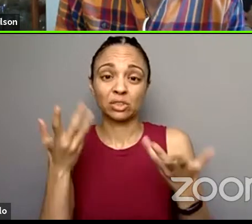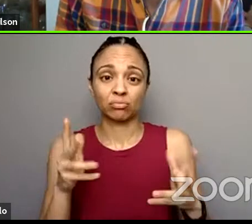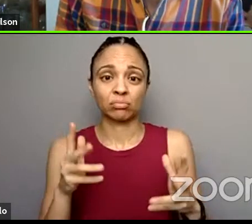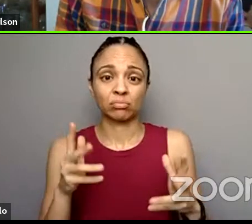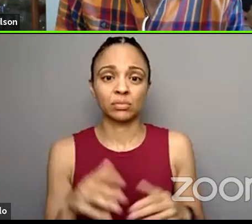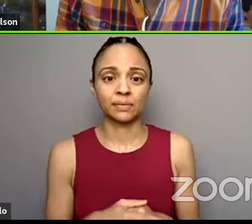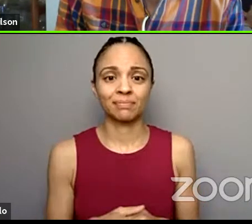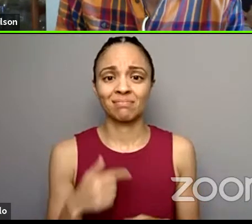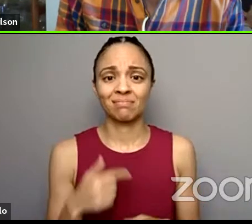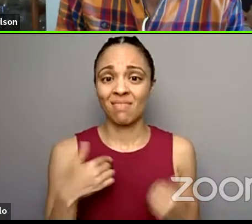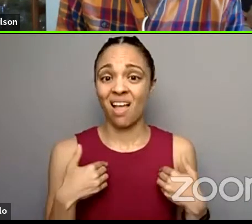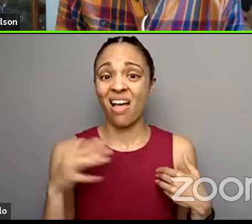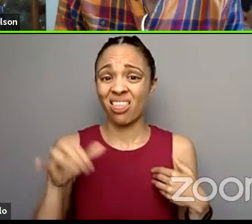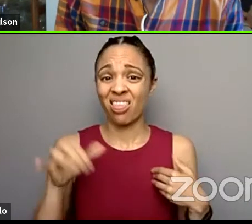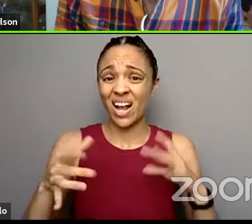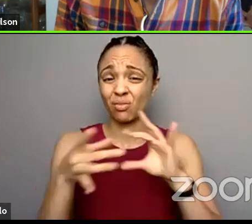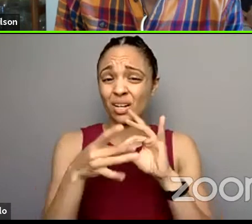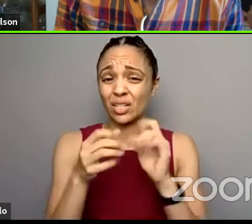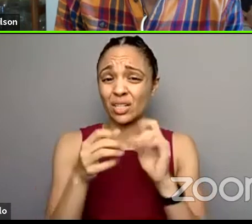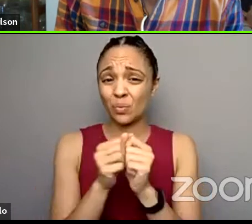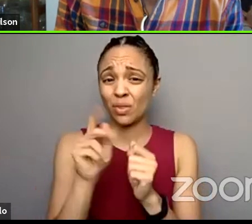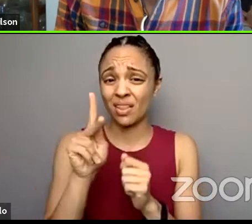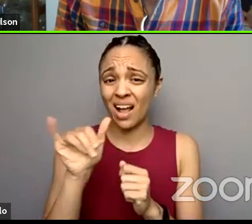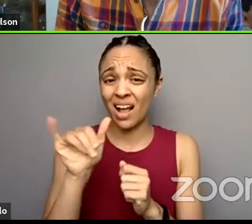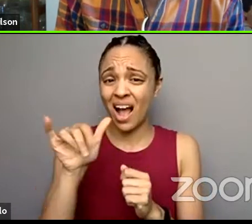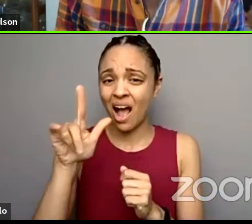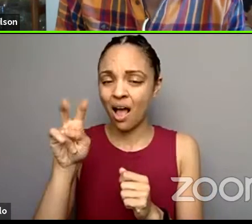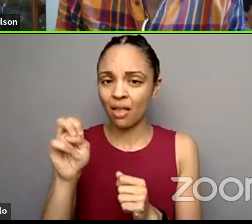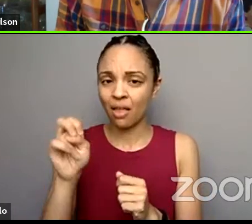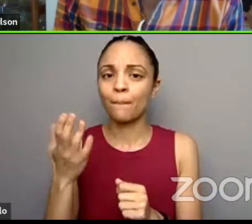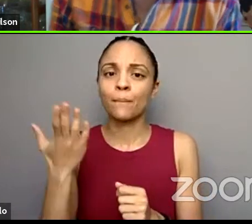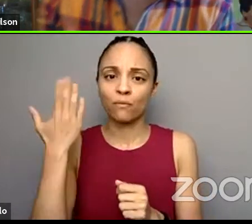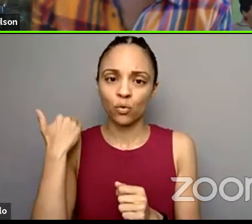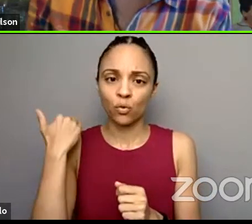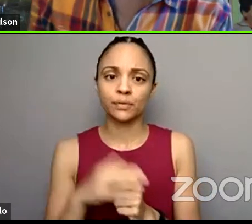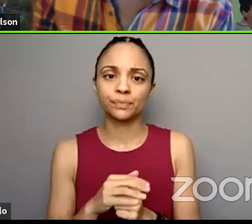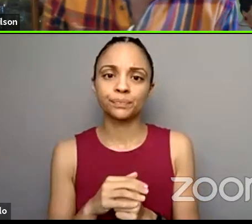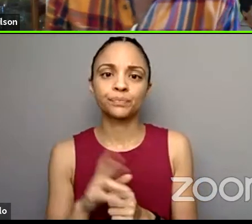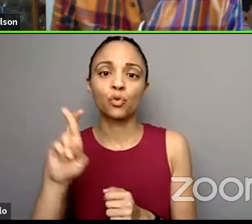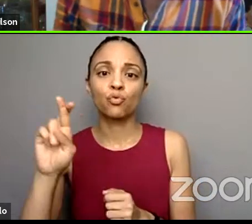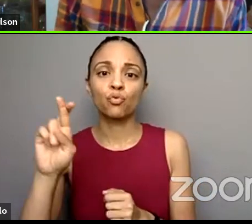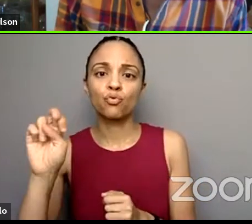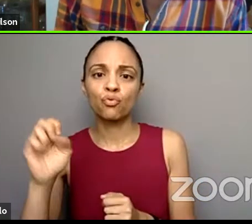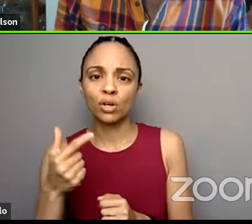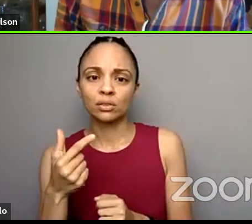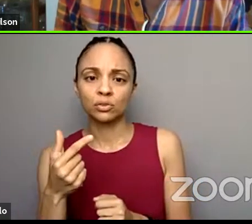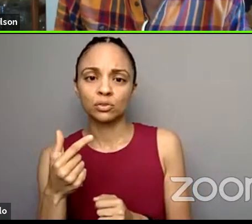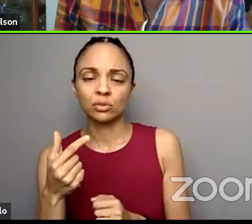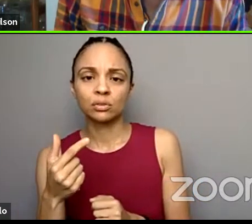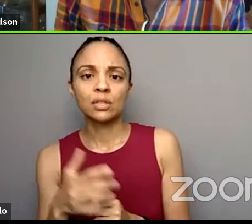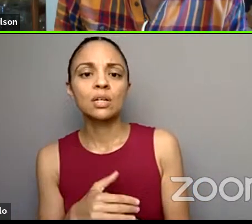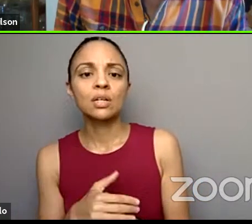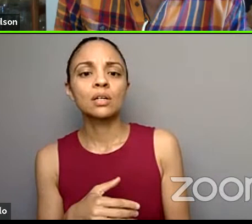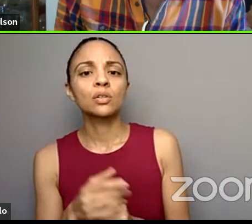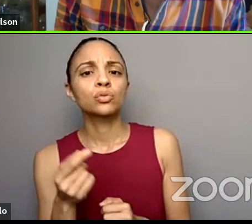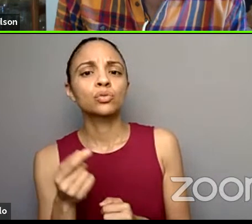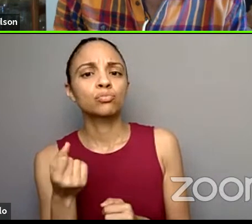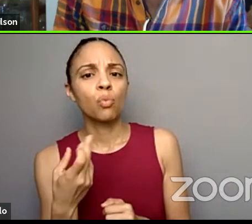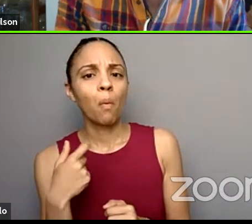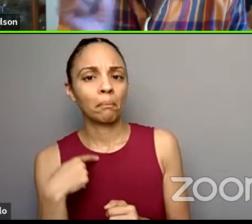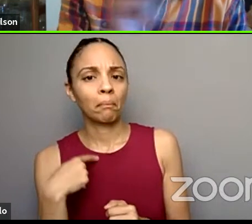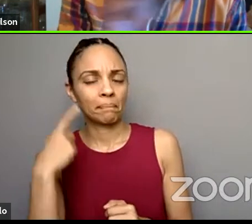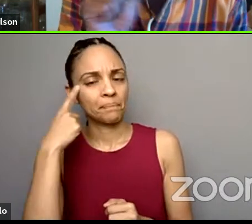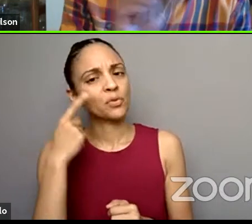that come out of like, because I think you're talking now for the Gibney, it's a formal relationship, right?